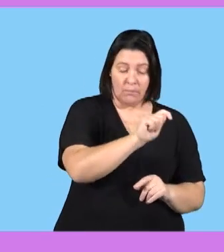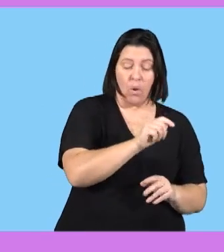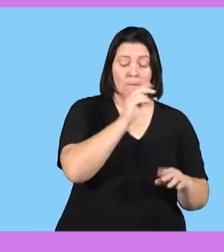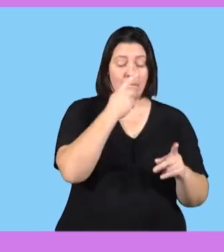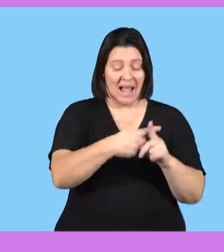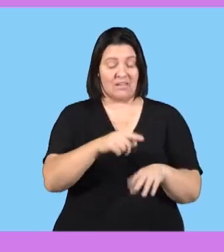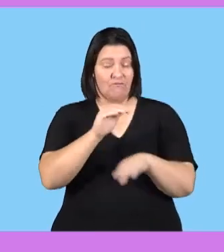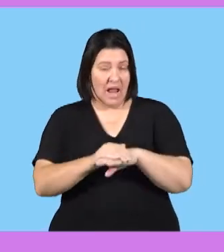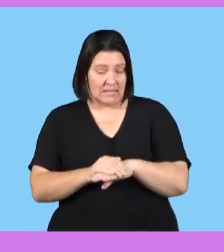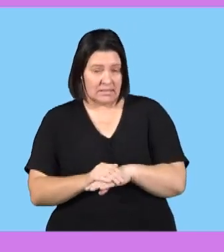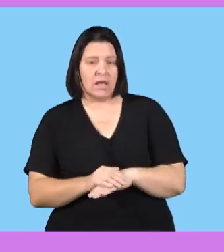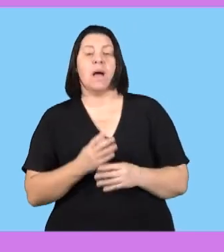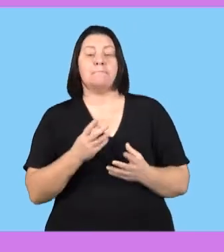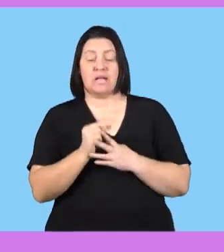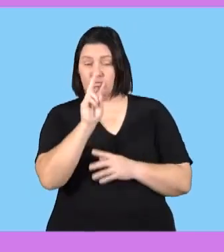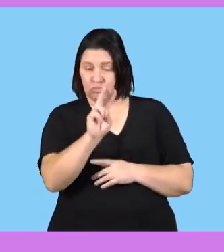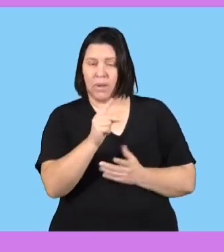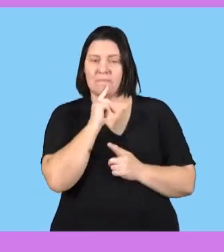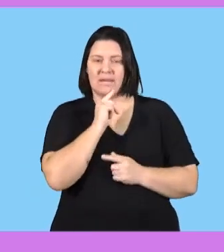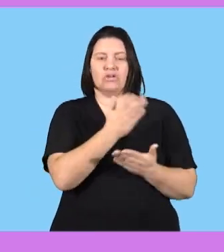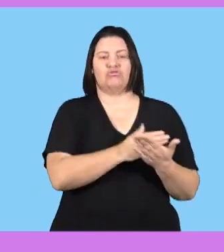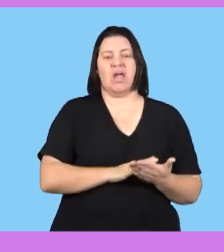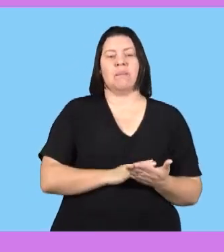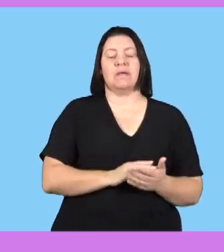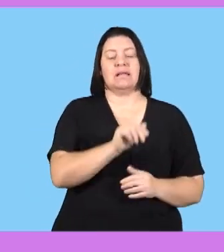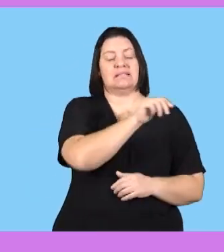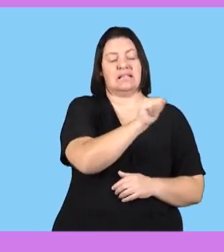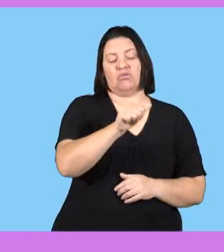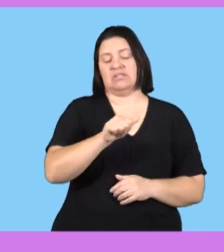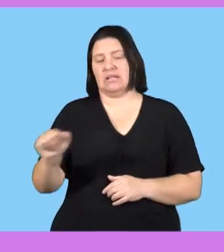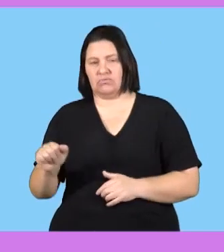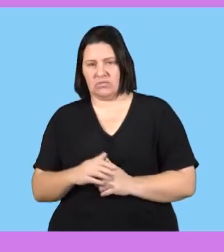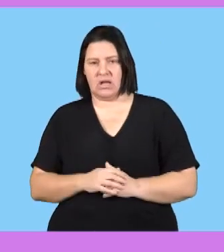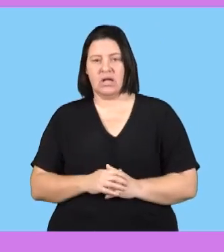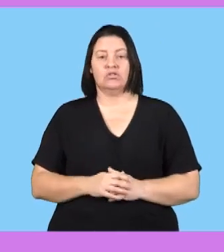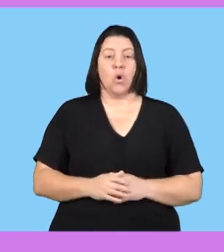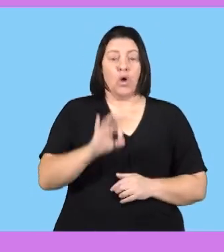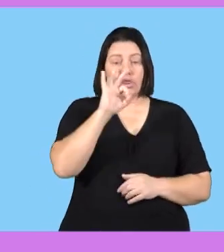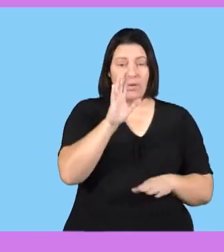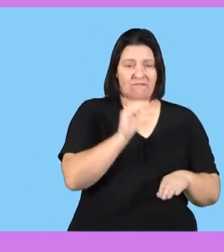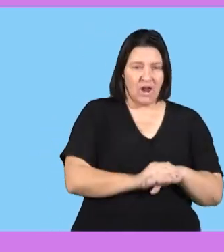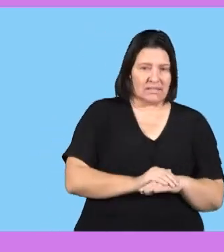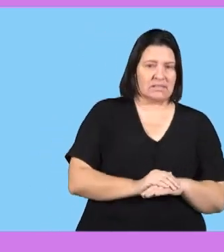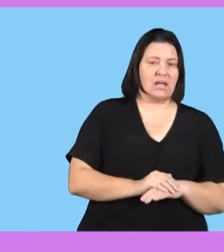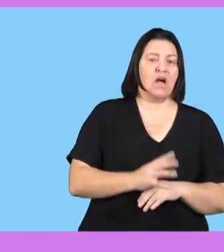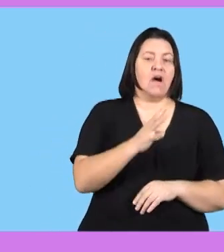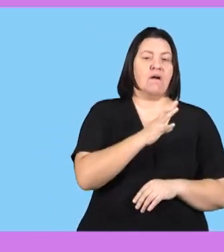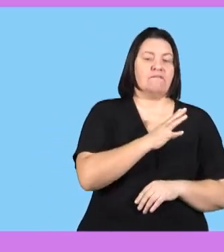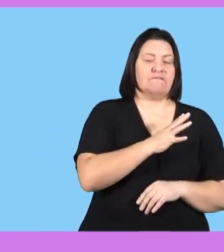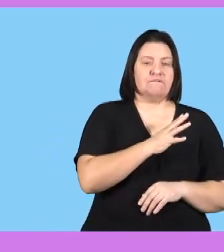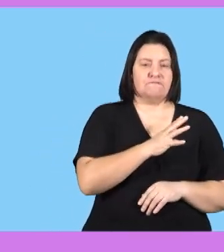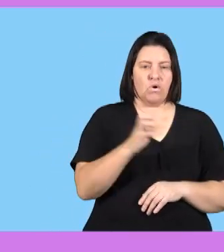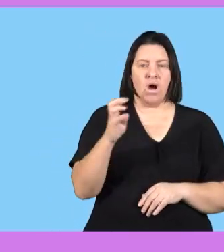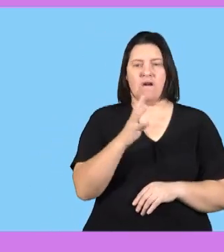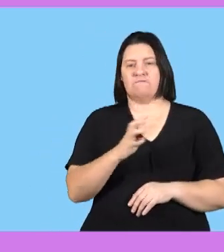rand. If he has two friends, it's 400 rand. So the more the number of friends increases, the more the